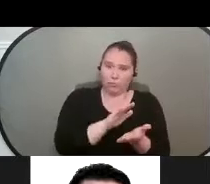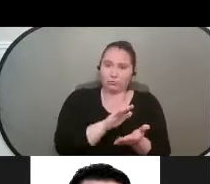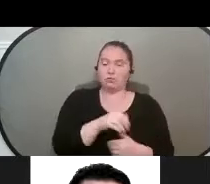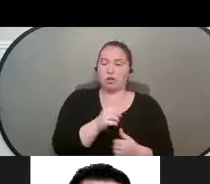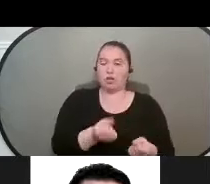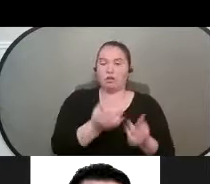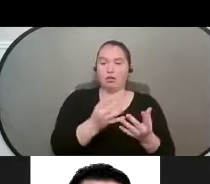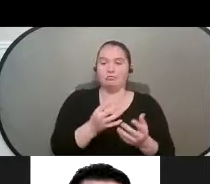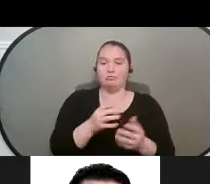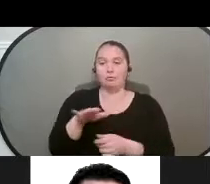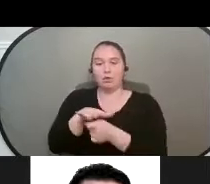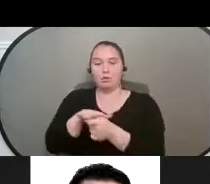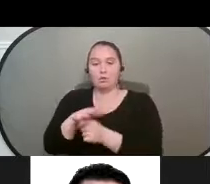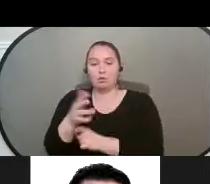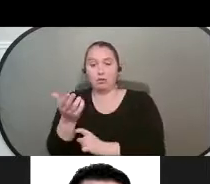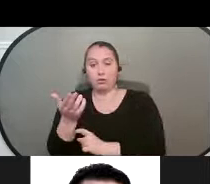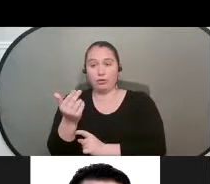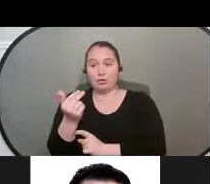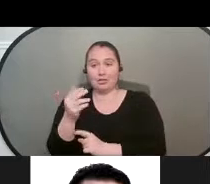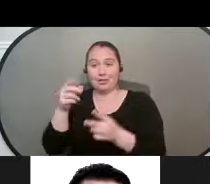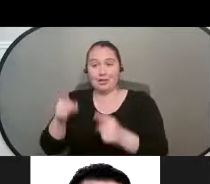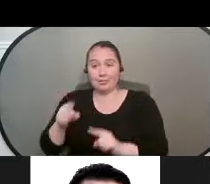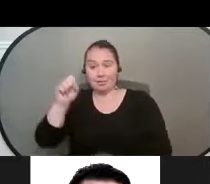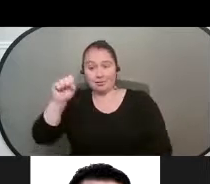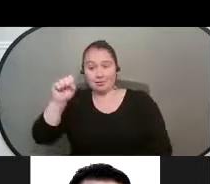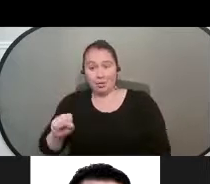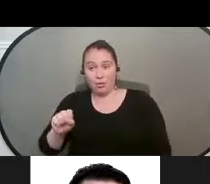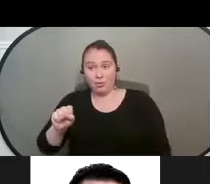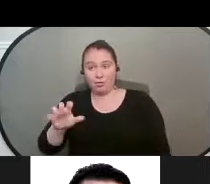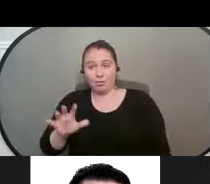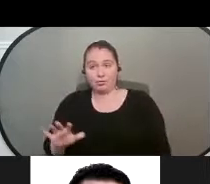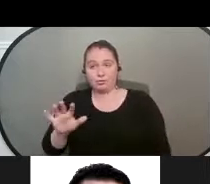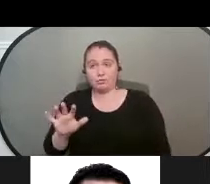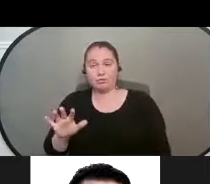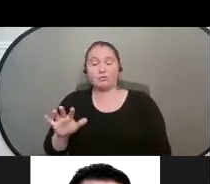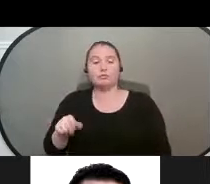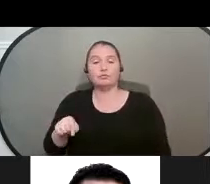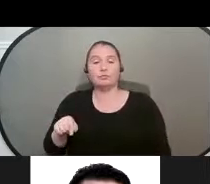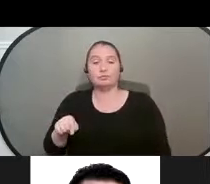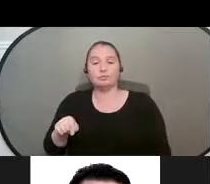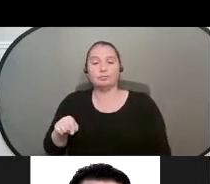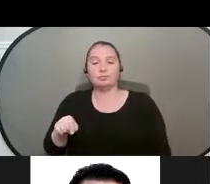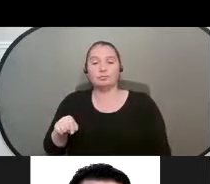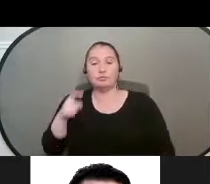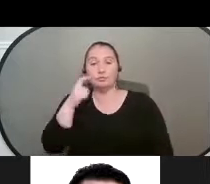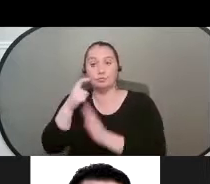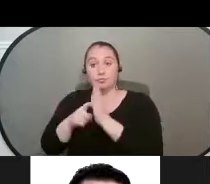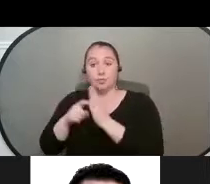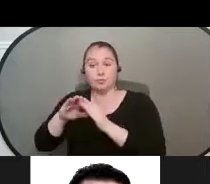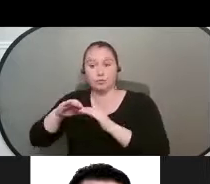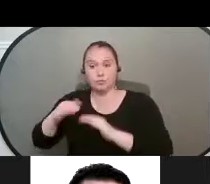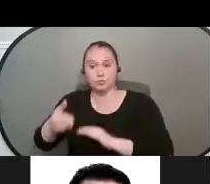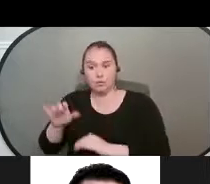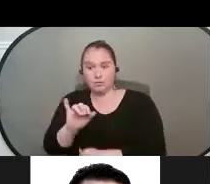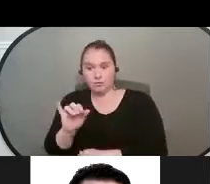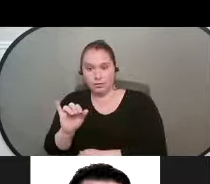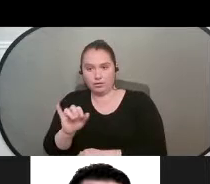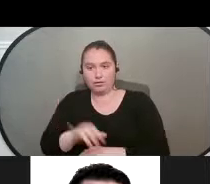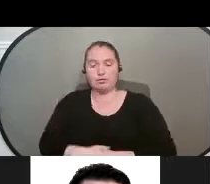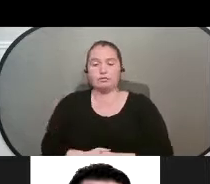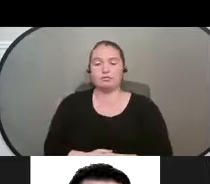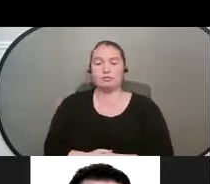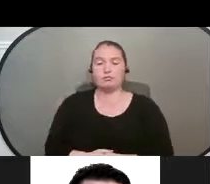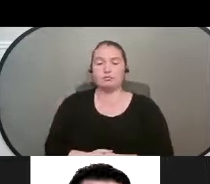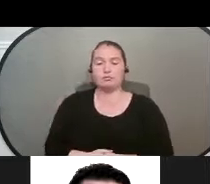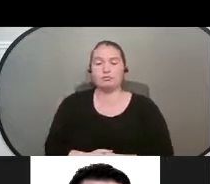Region 13, just to the south, saw that drop as well, where it